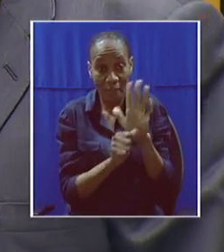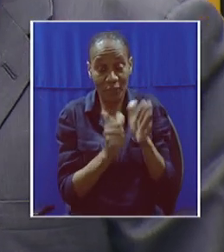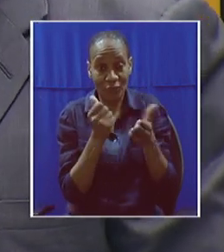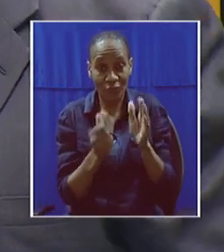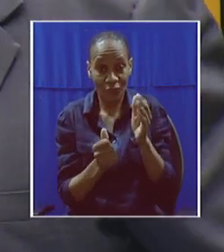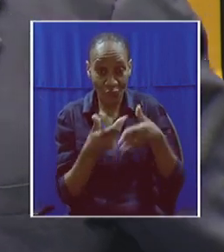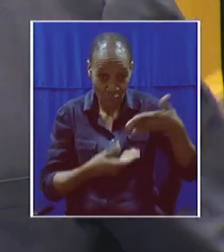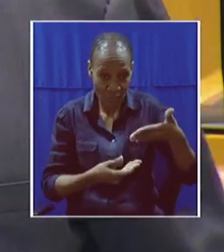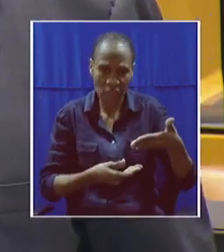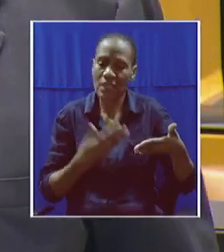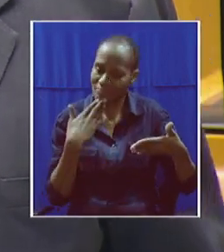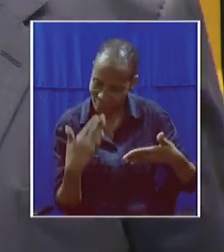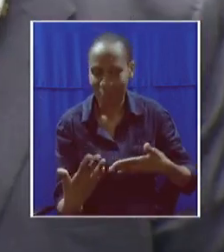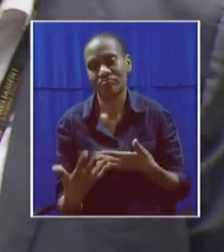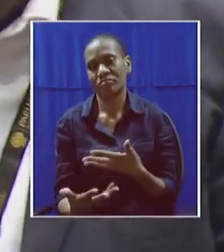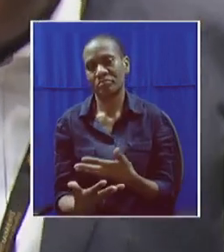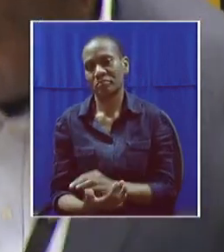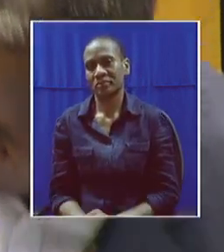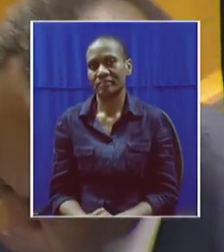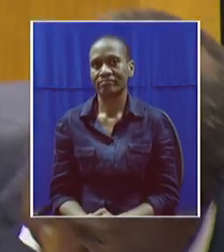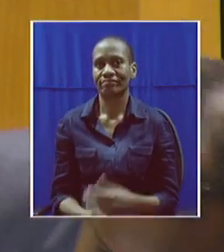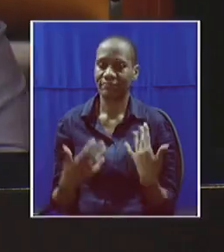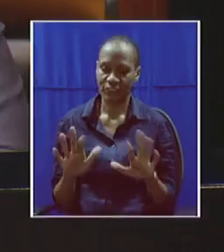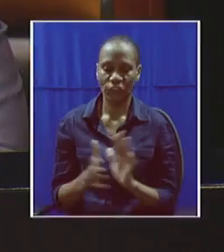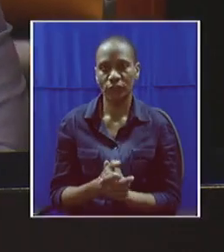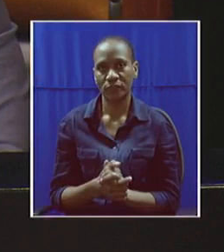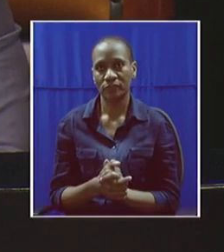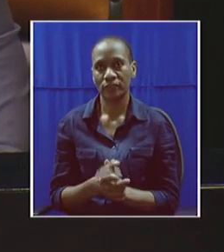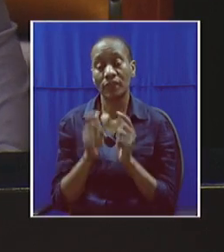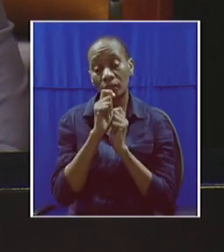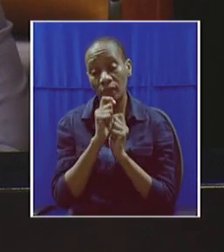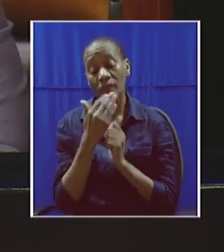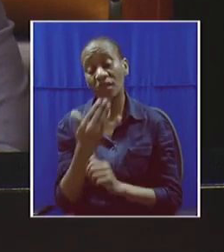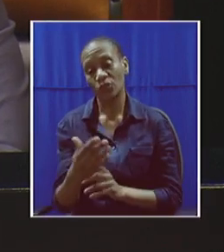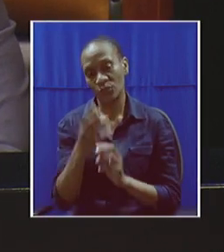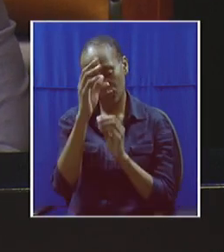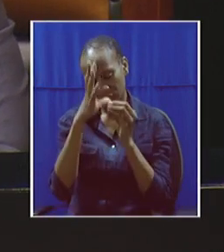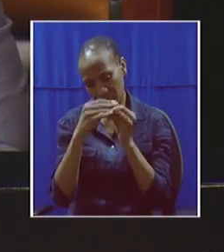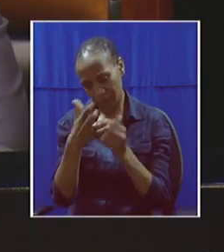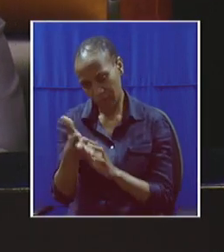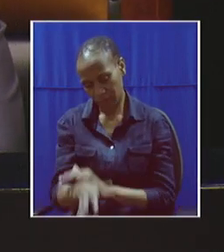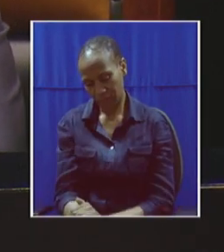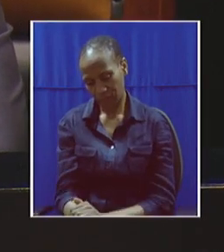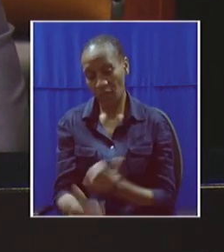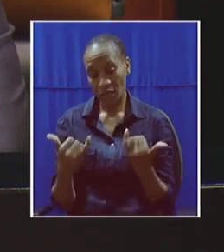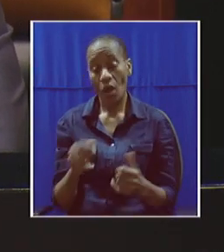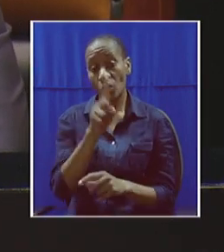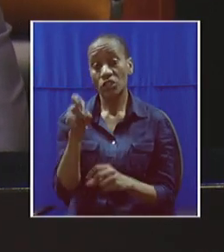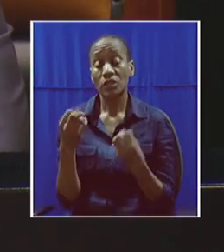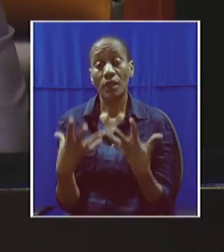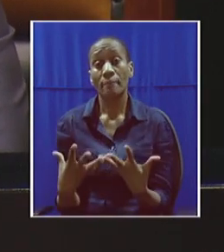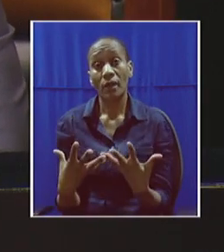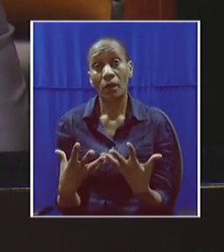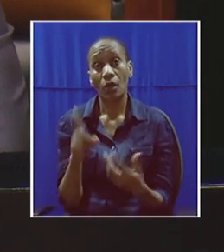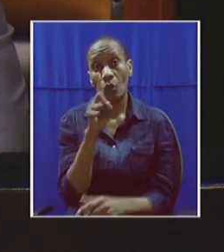much appreciate that thank you very much thank you honorable Minister we now move to question